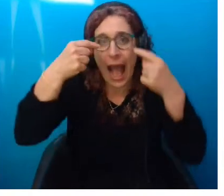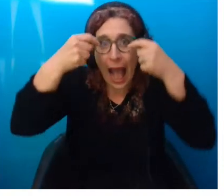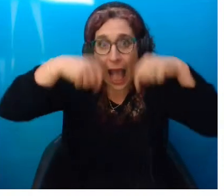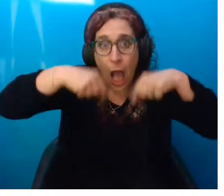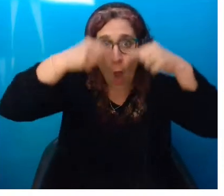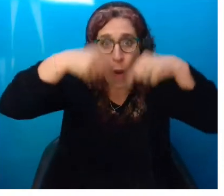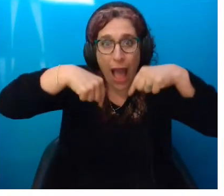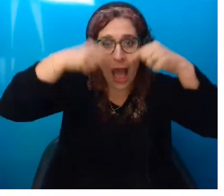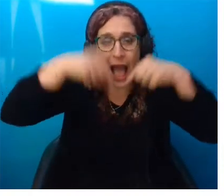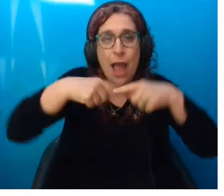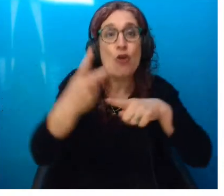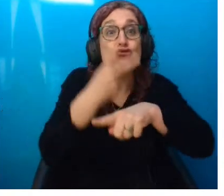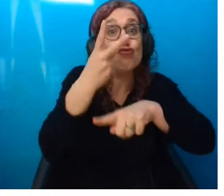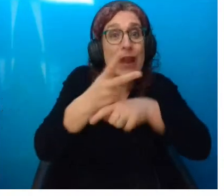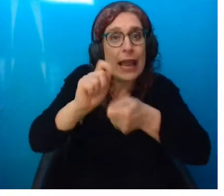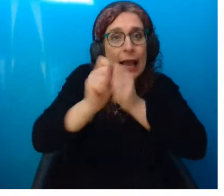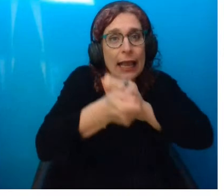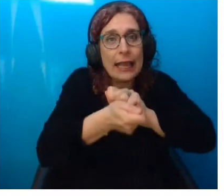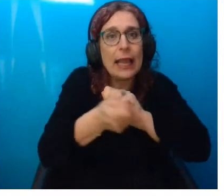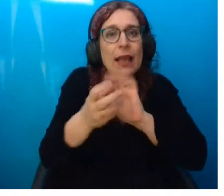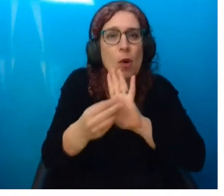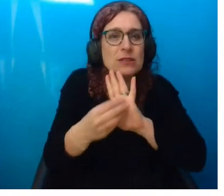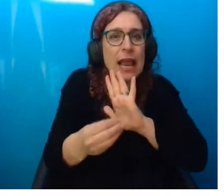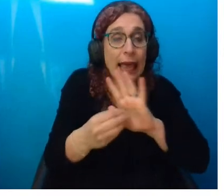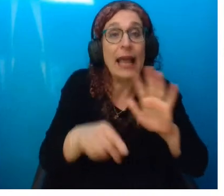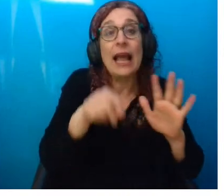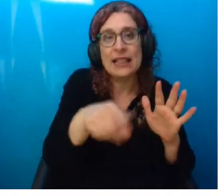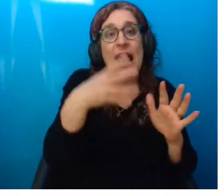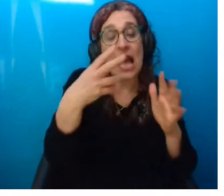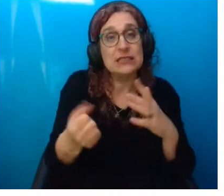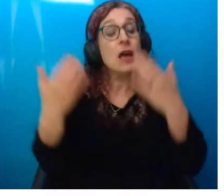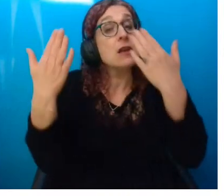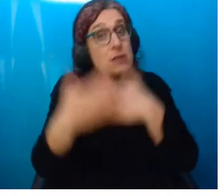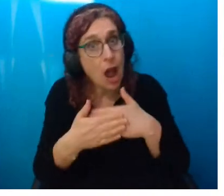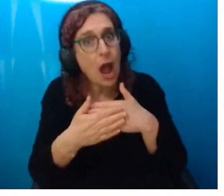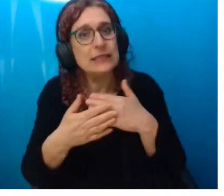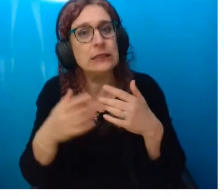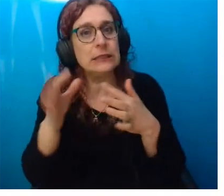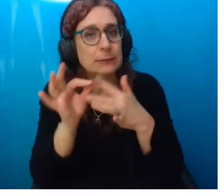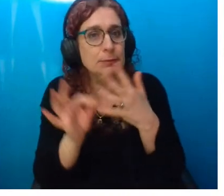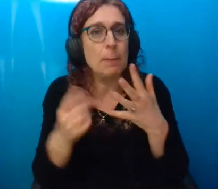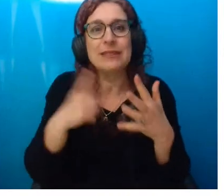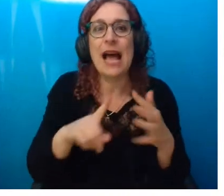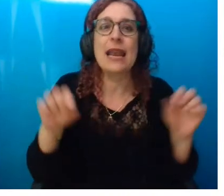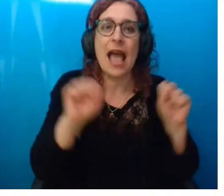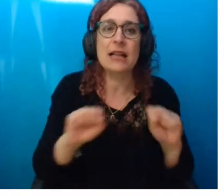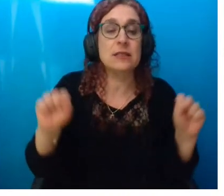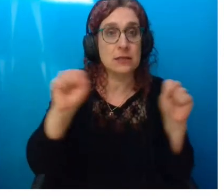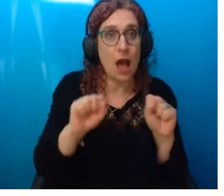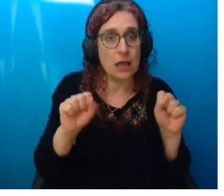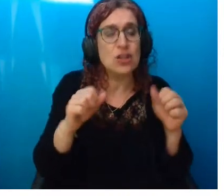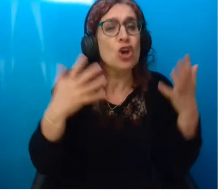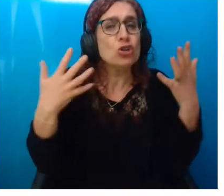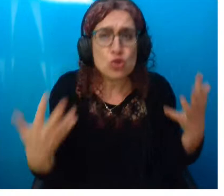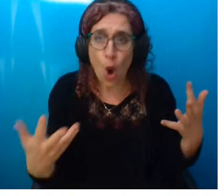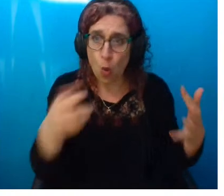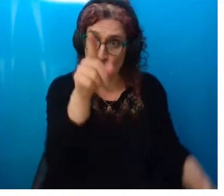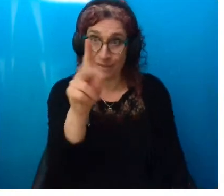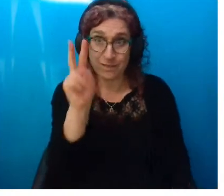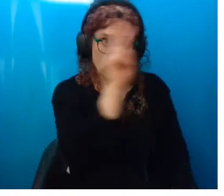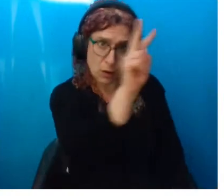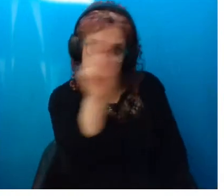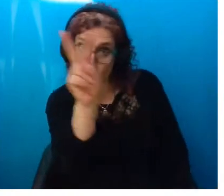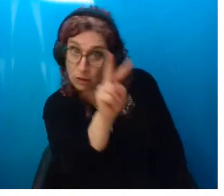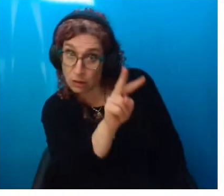bronchial hyperreactivity with night symptoms and exercise symptoms. So you can see the similarity of events between the